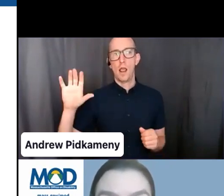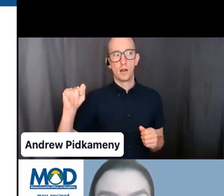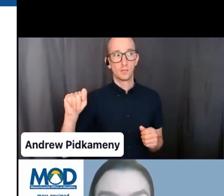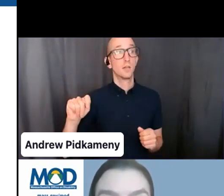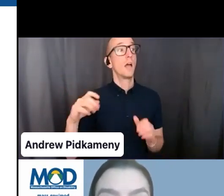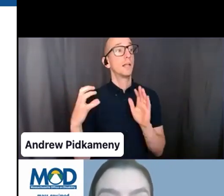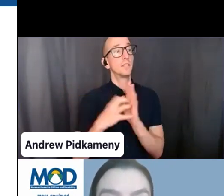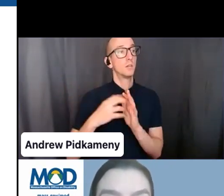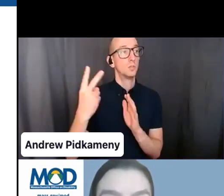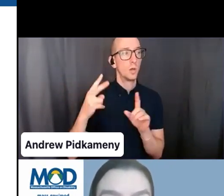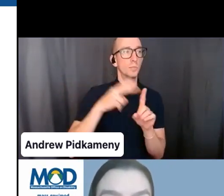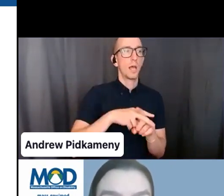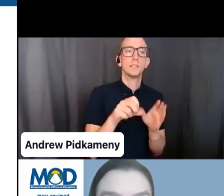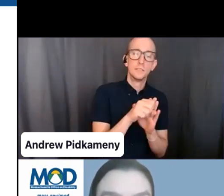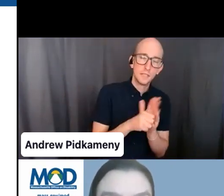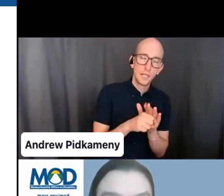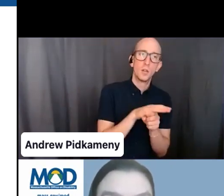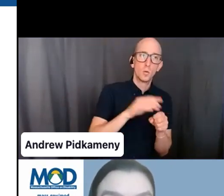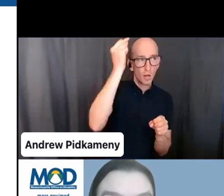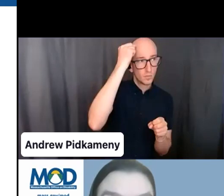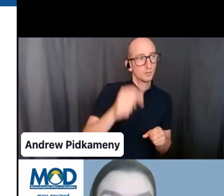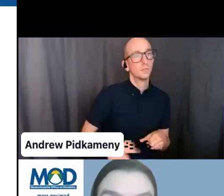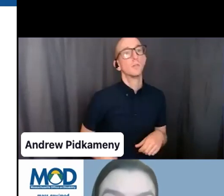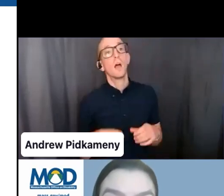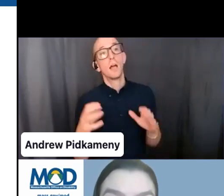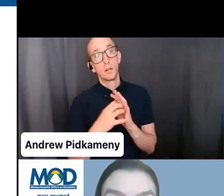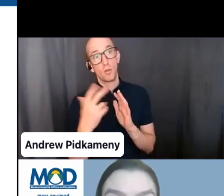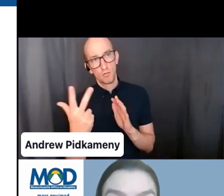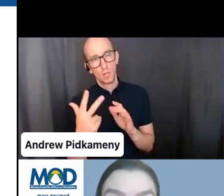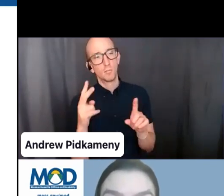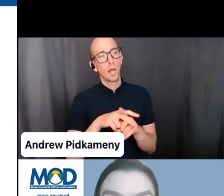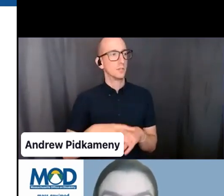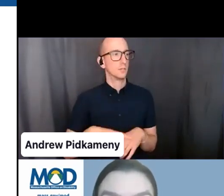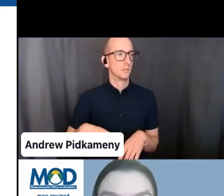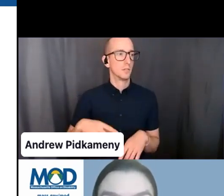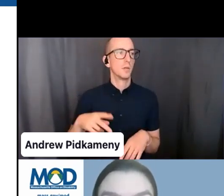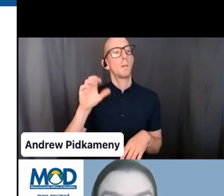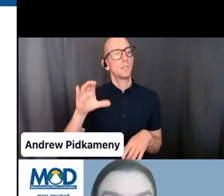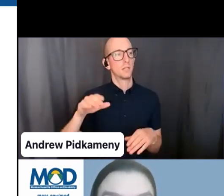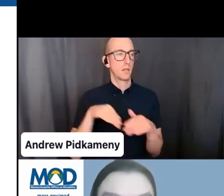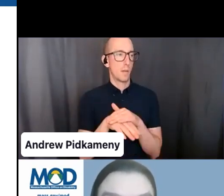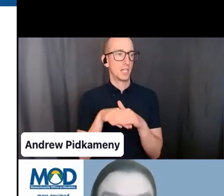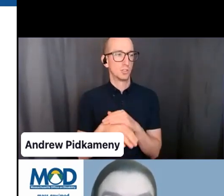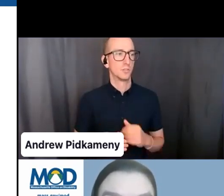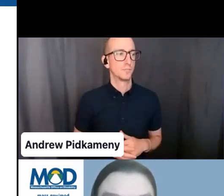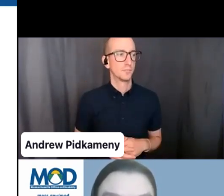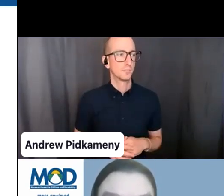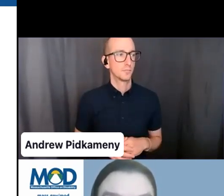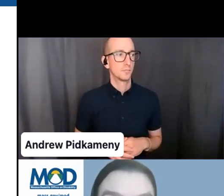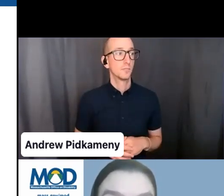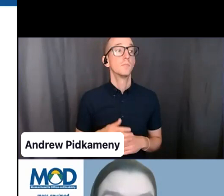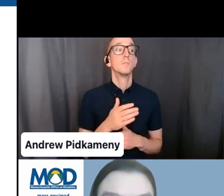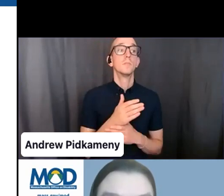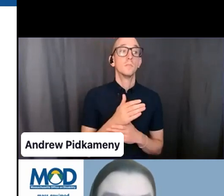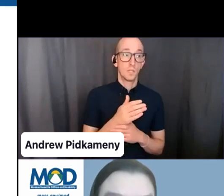and Title III applies to public accommodations. There are also state laws that apply to both contexts. One law applies to dog guides in